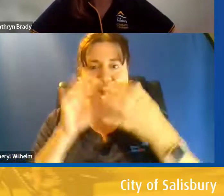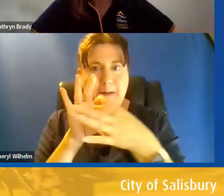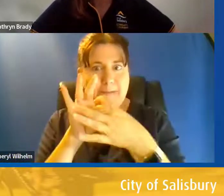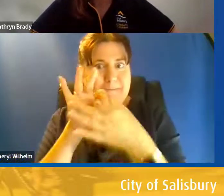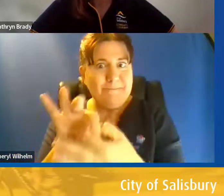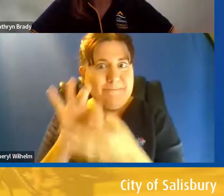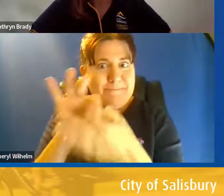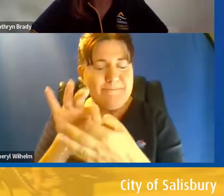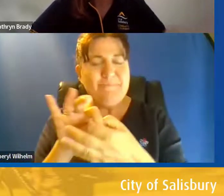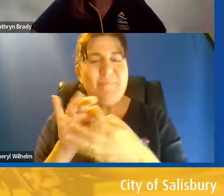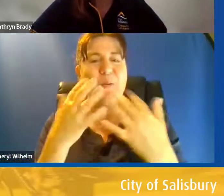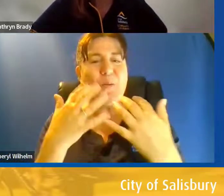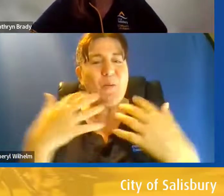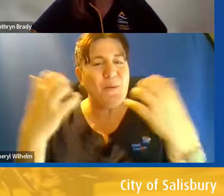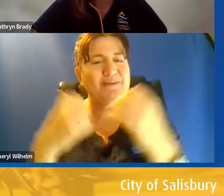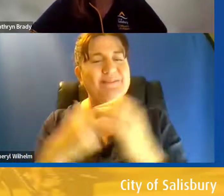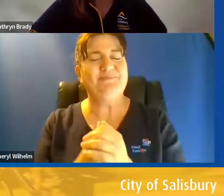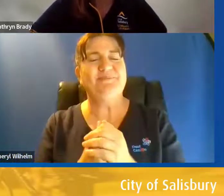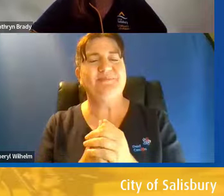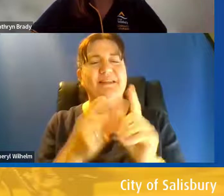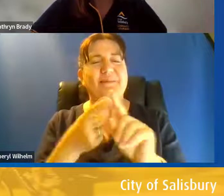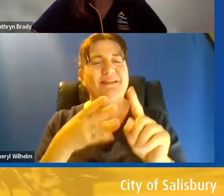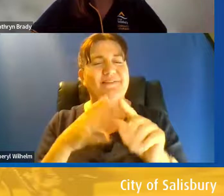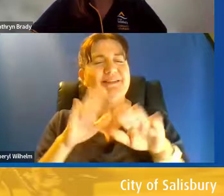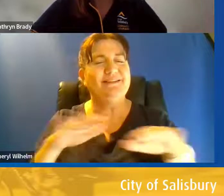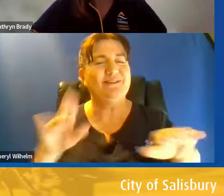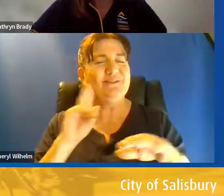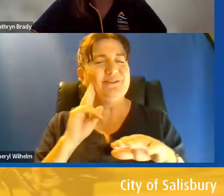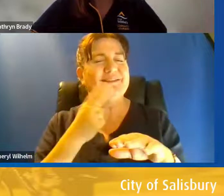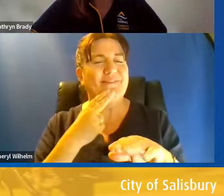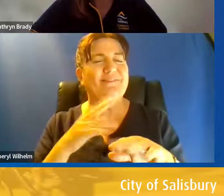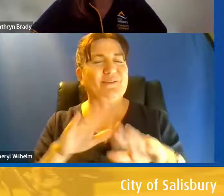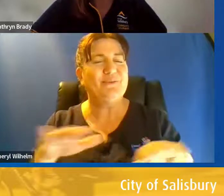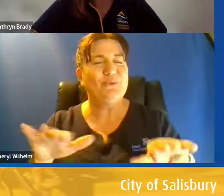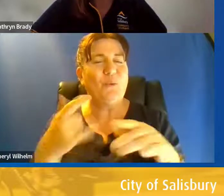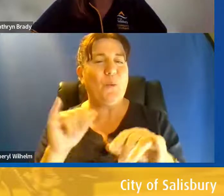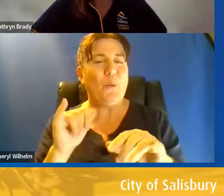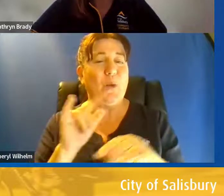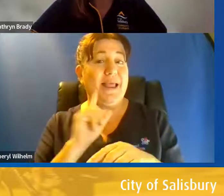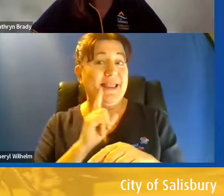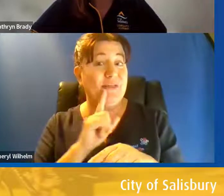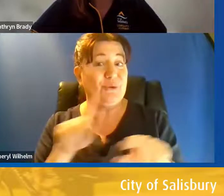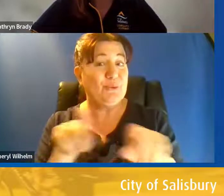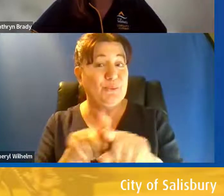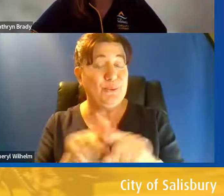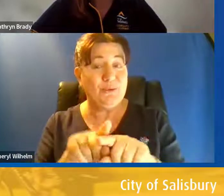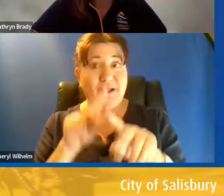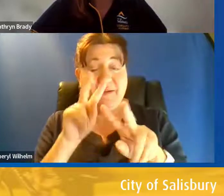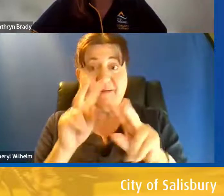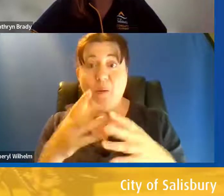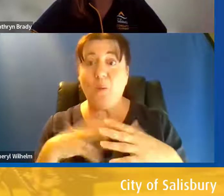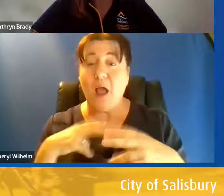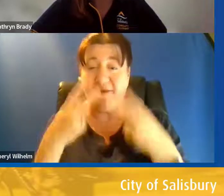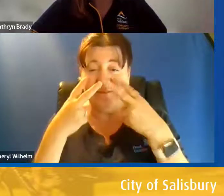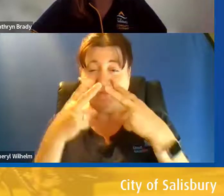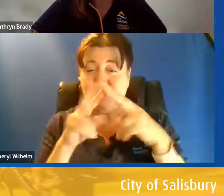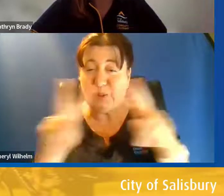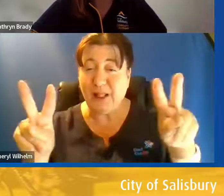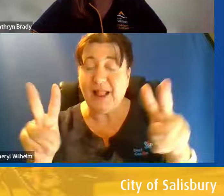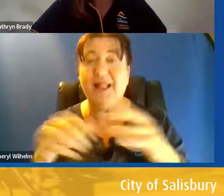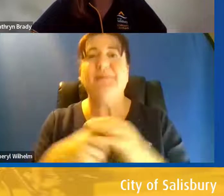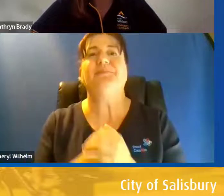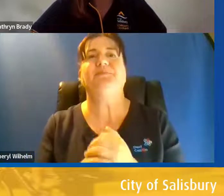deaf person will introduce the sign with the facial expression, the body language, that actually gives that intent on what the story is